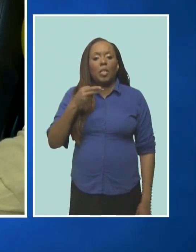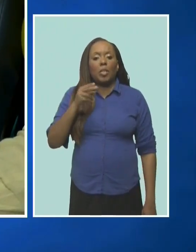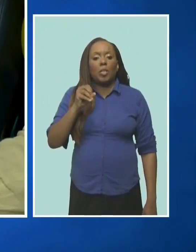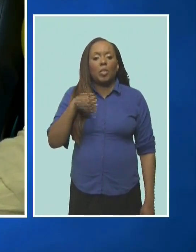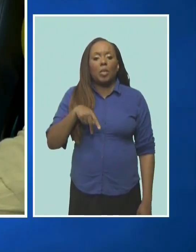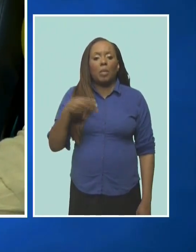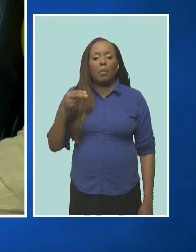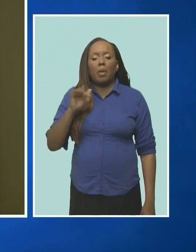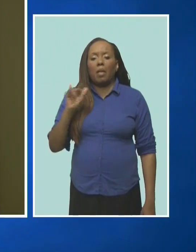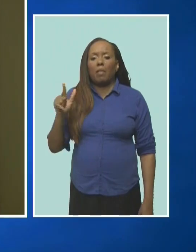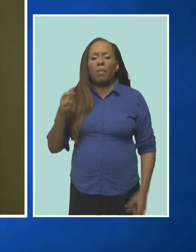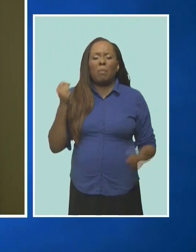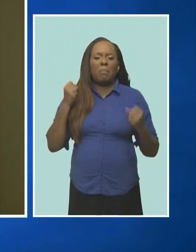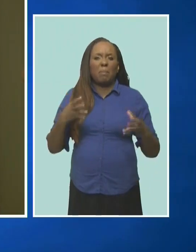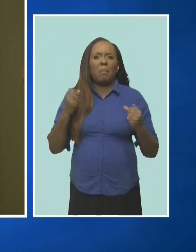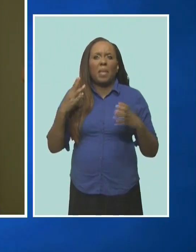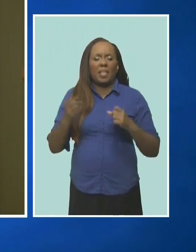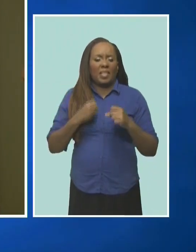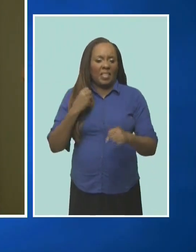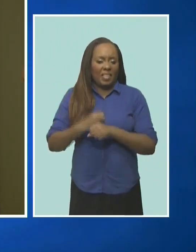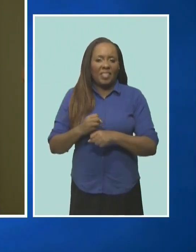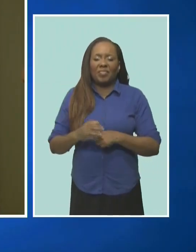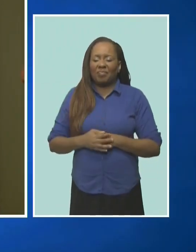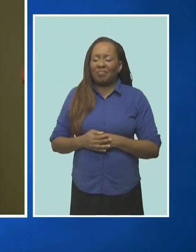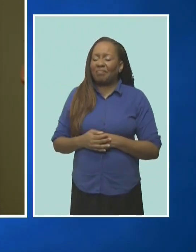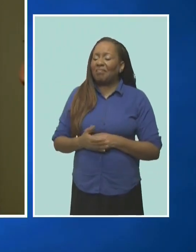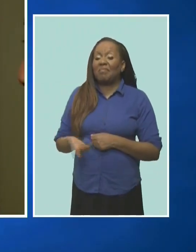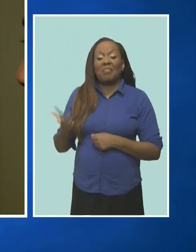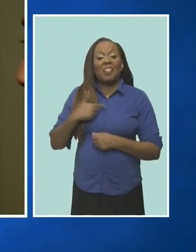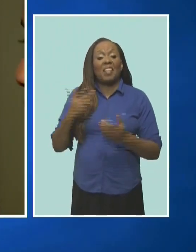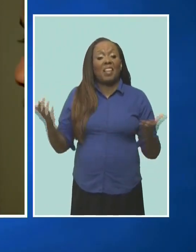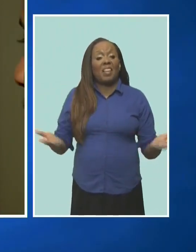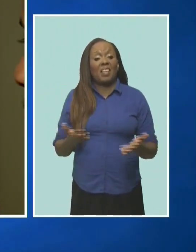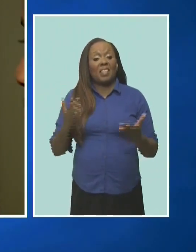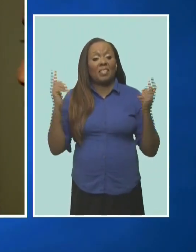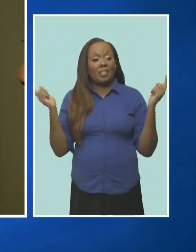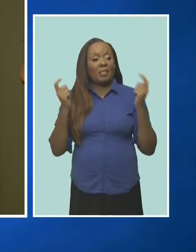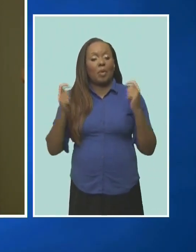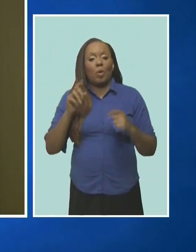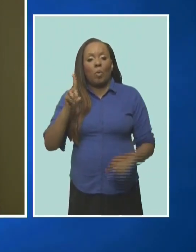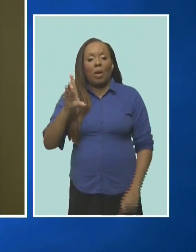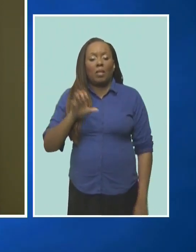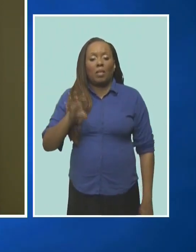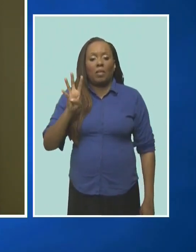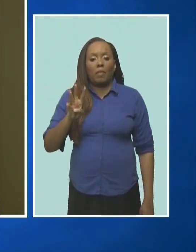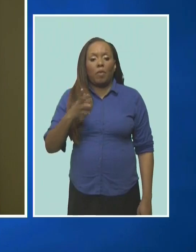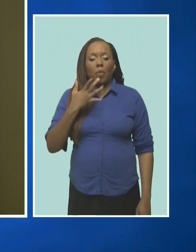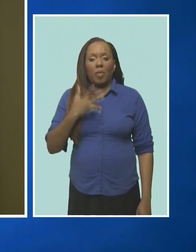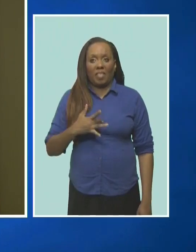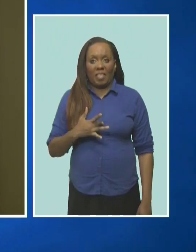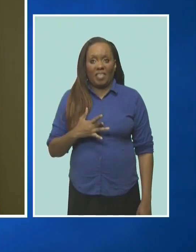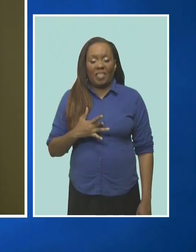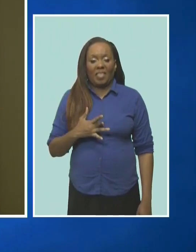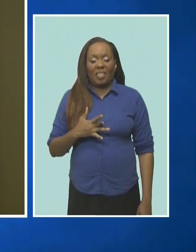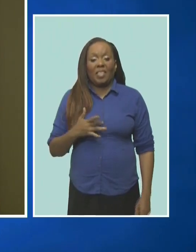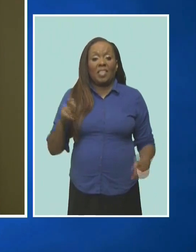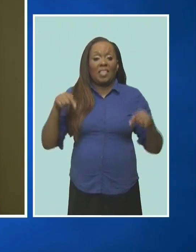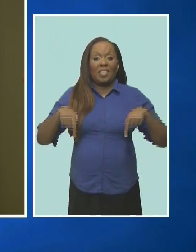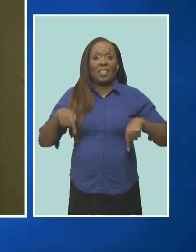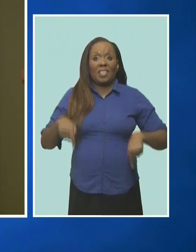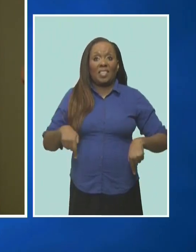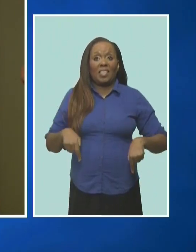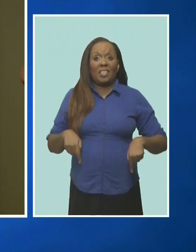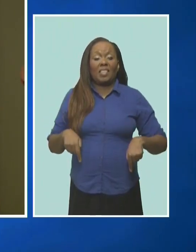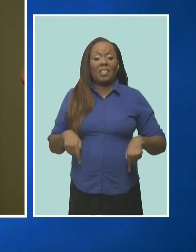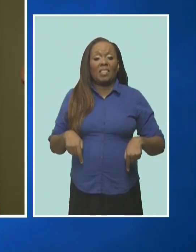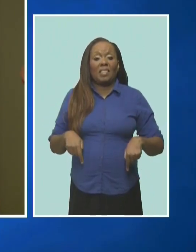of years. To be able to celebrate her 104th birthday, this home is one of the best